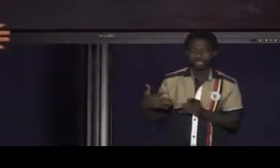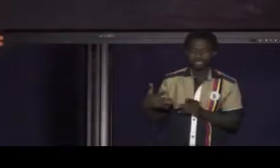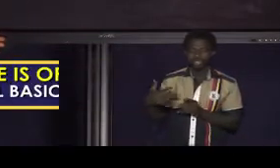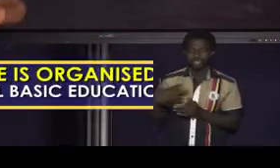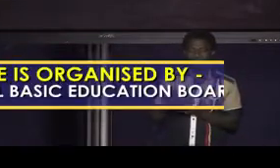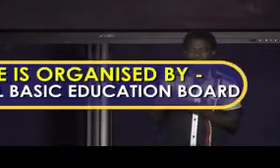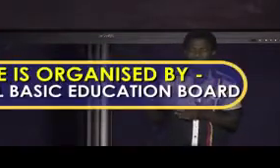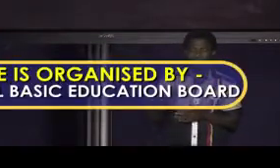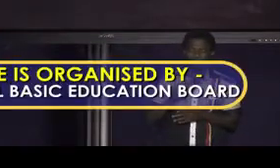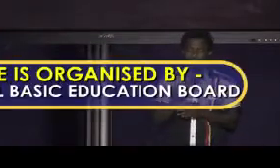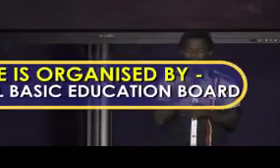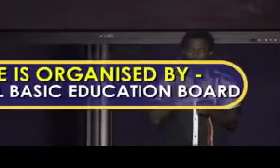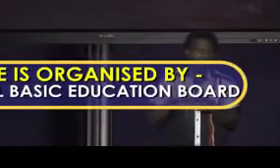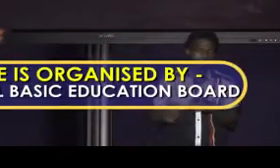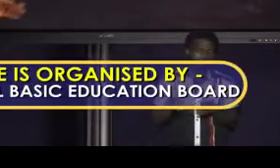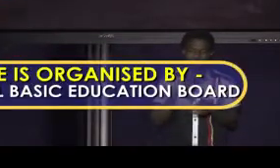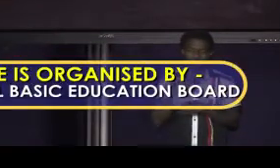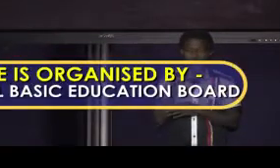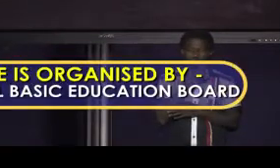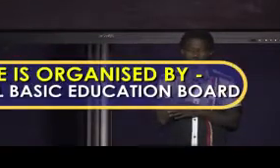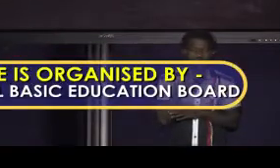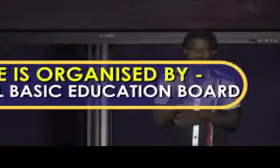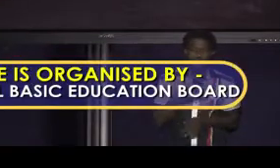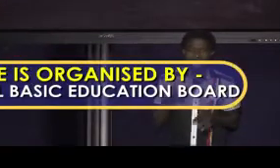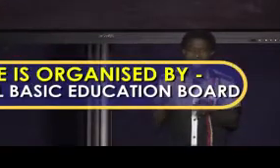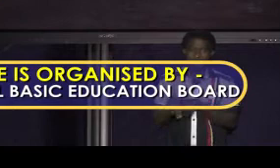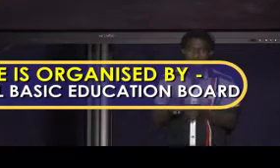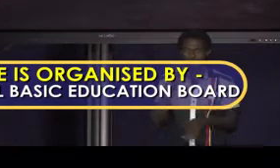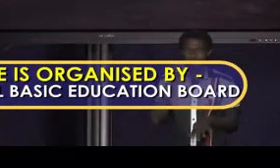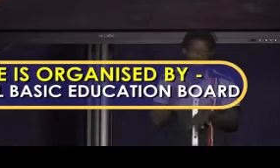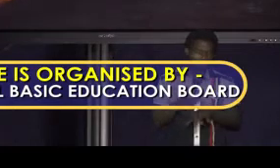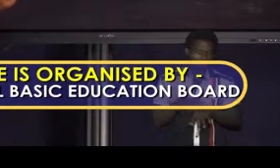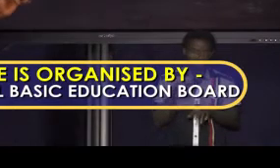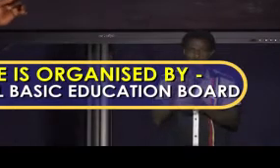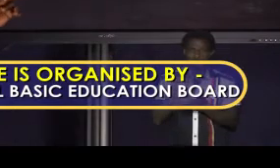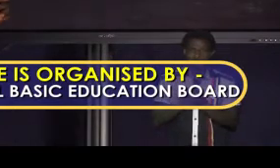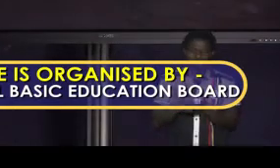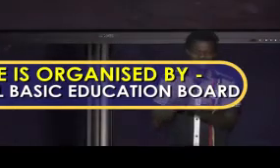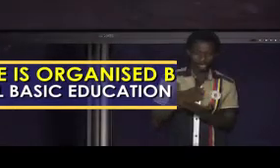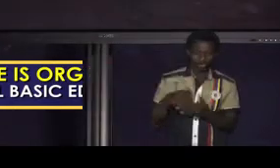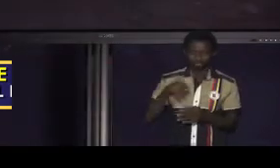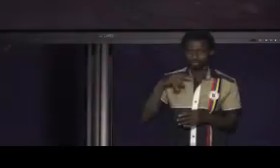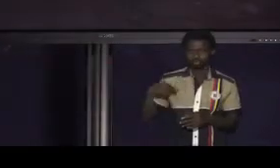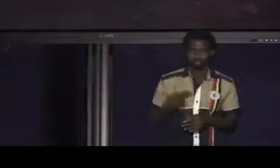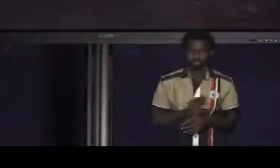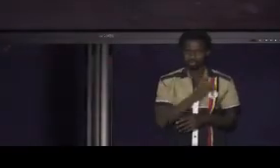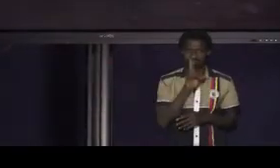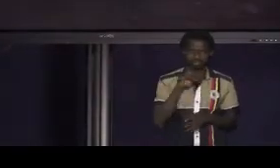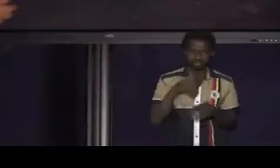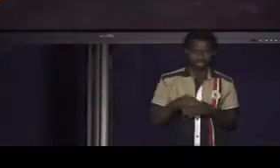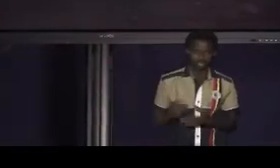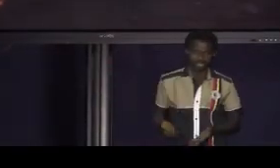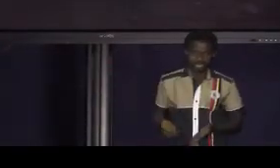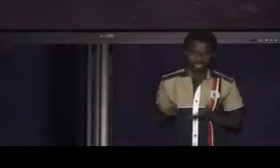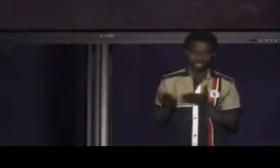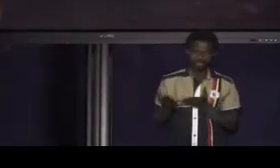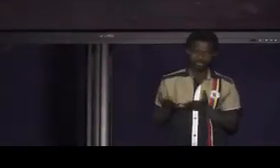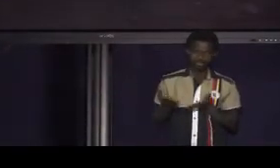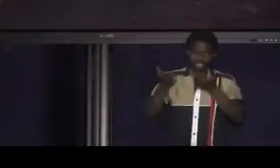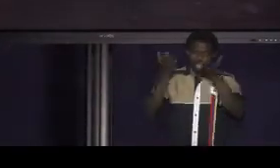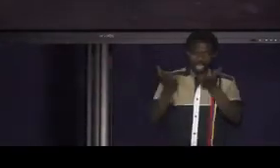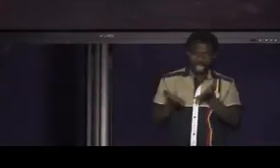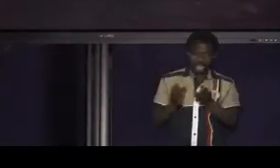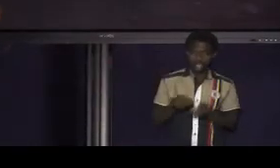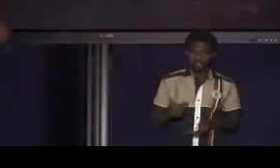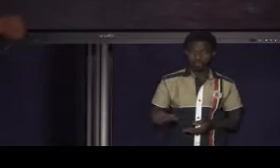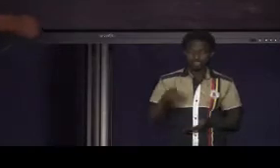pulley is. And at the same time, from that song, we said that used in lifting heavy objects. So the